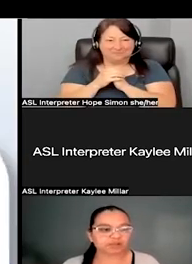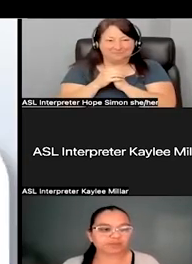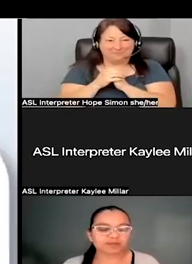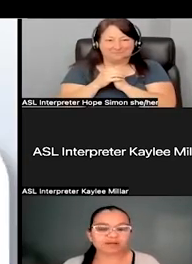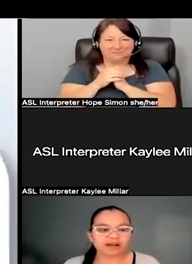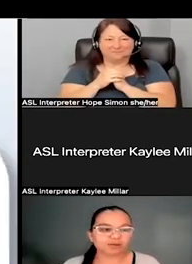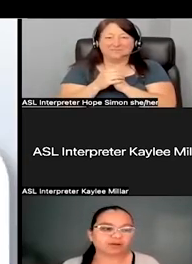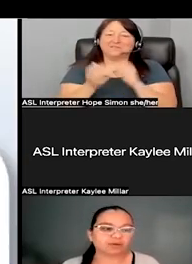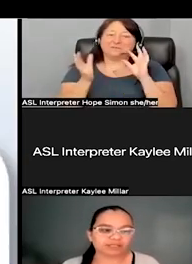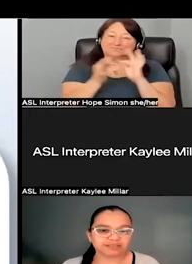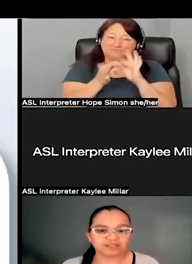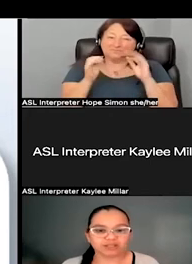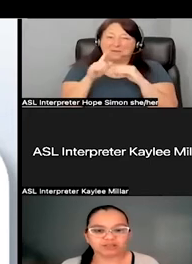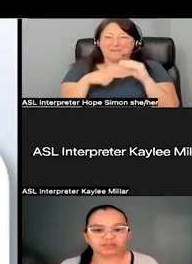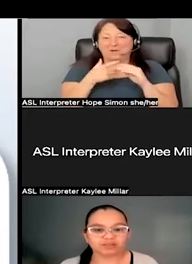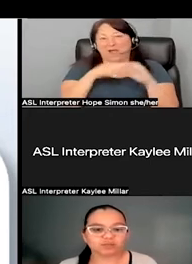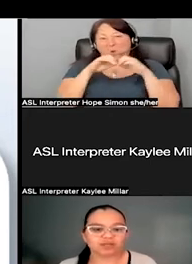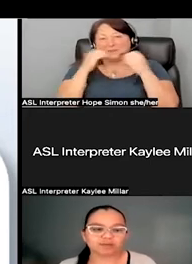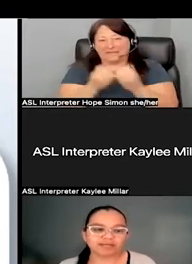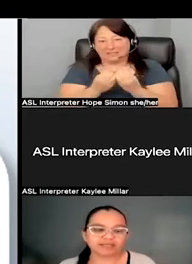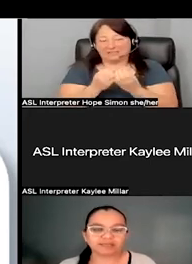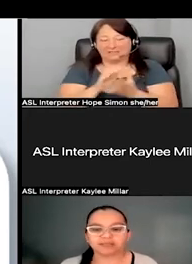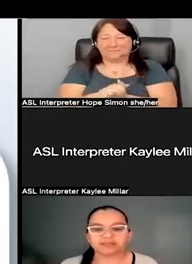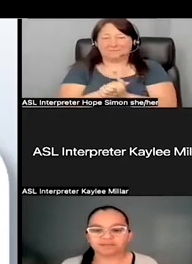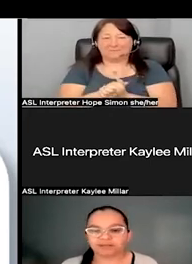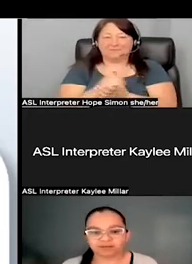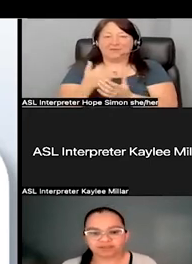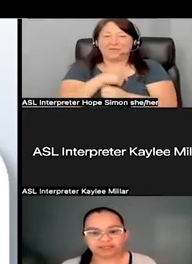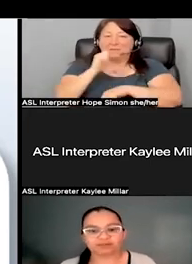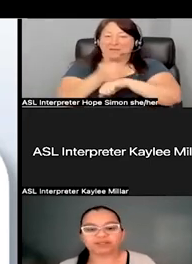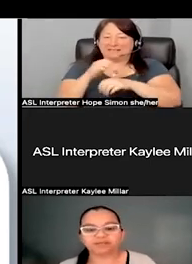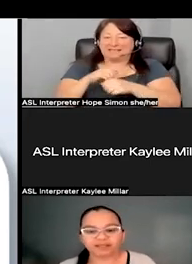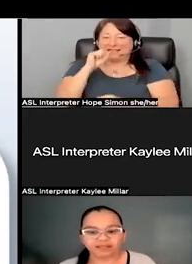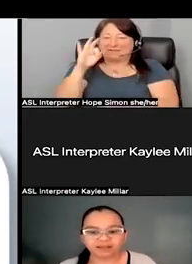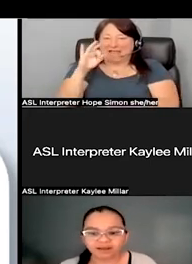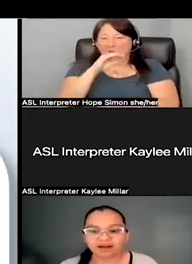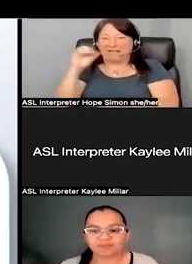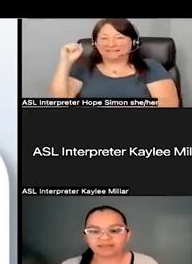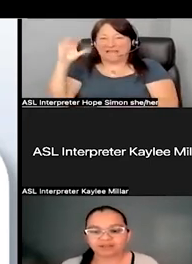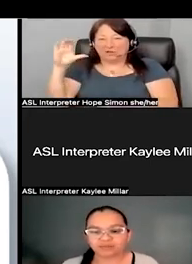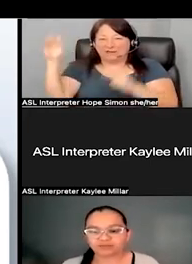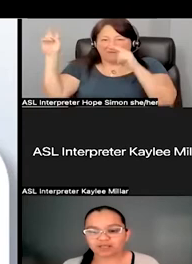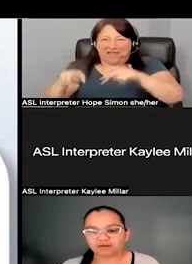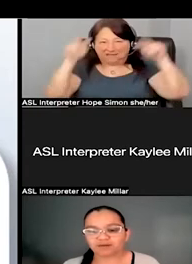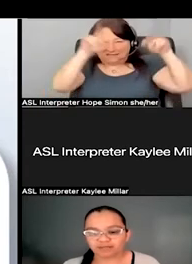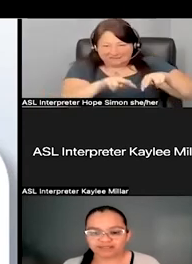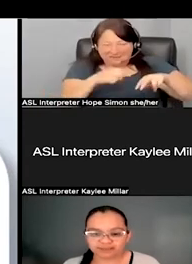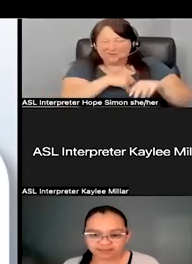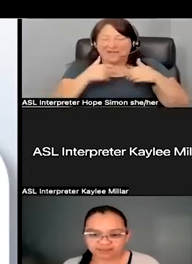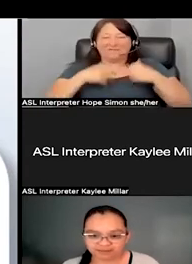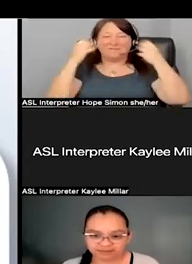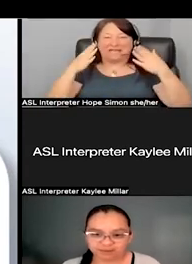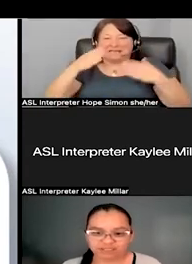So a little bit about our organization. So we are based in the San Fernando and Santa Clarita Valley. As you know, we have a lot of fault